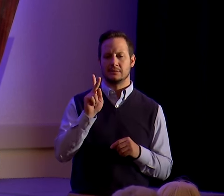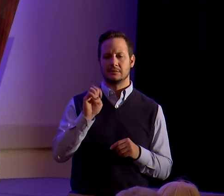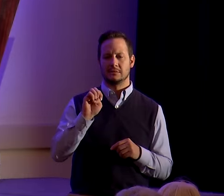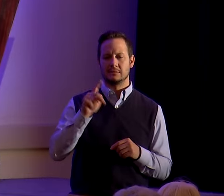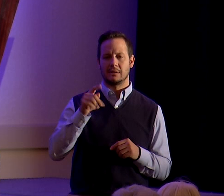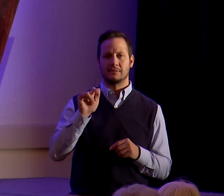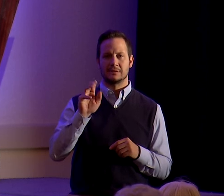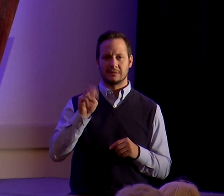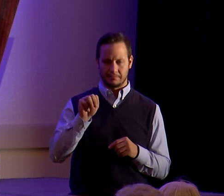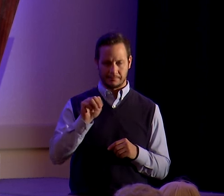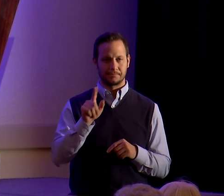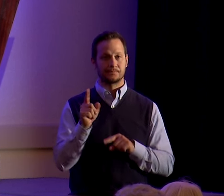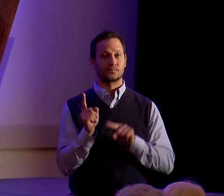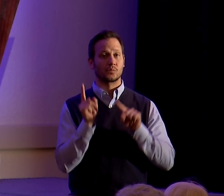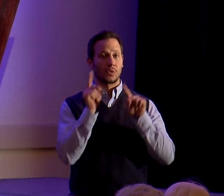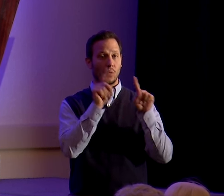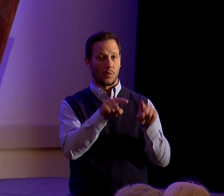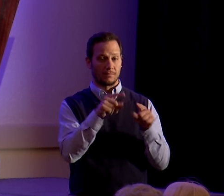you go to a Chinese